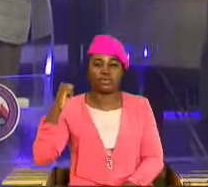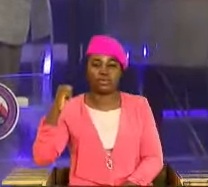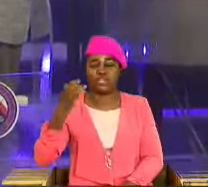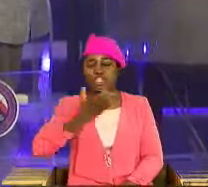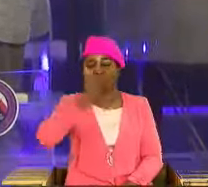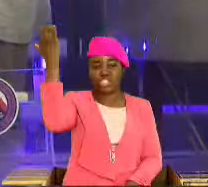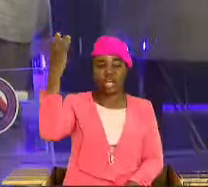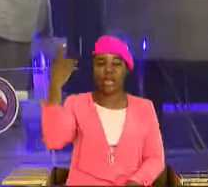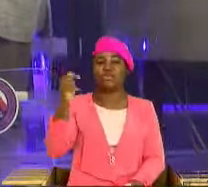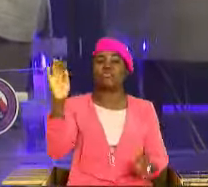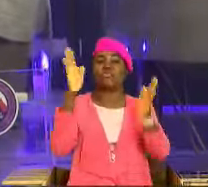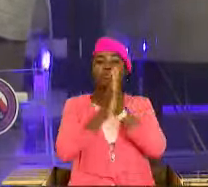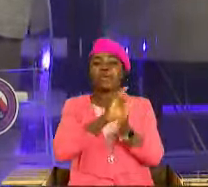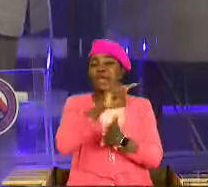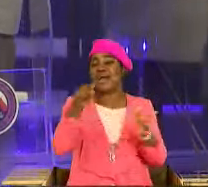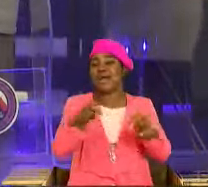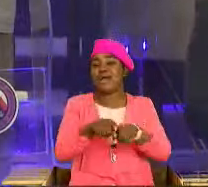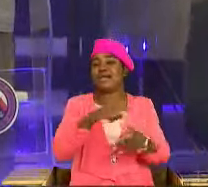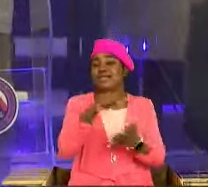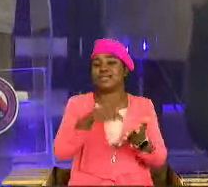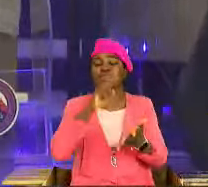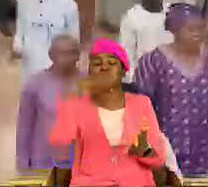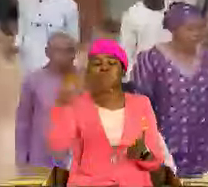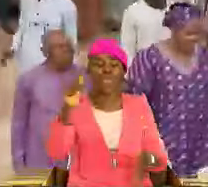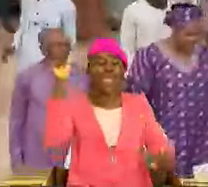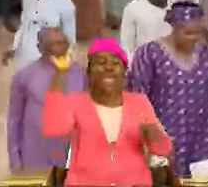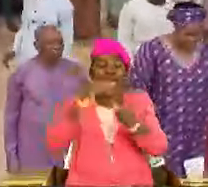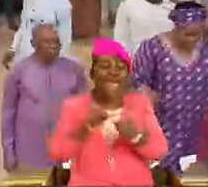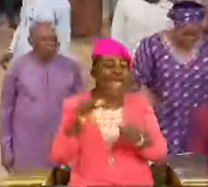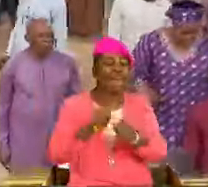this say every Wicked